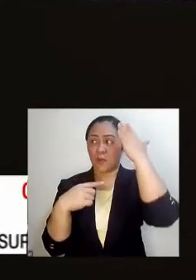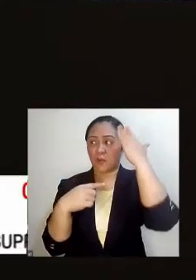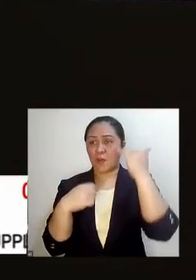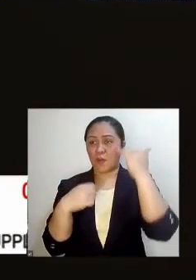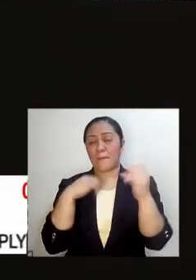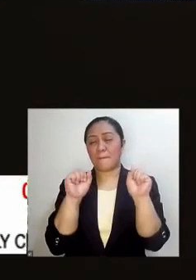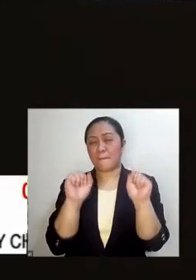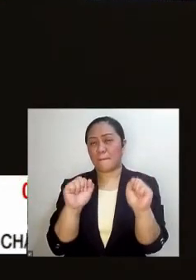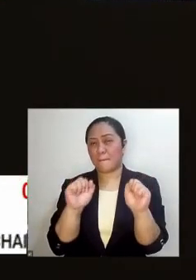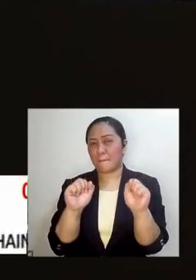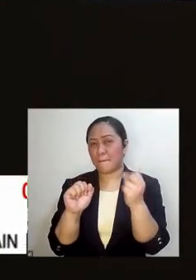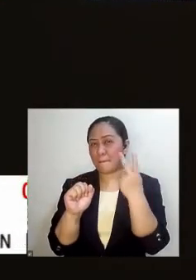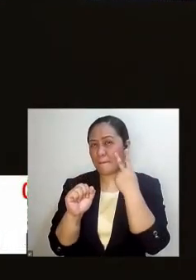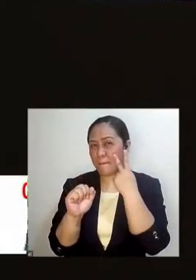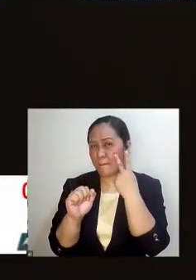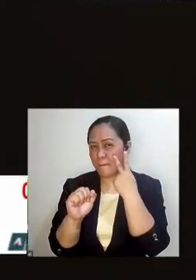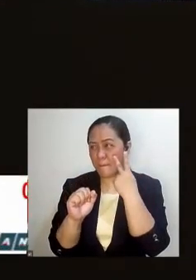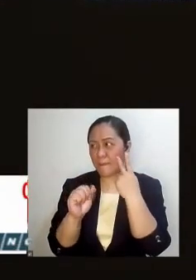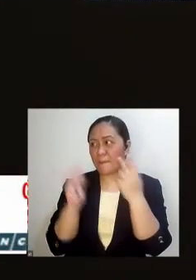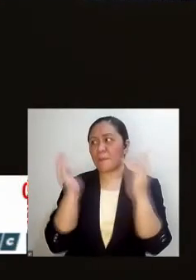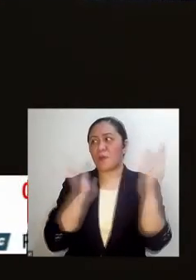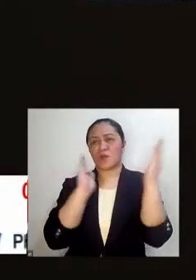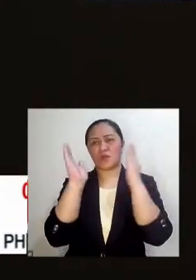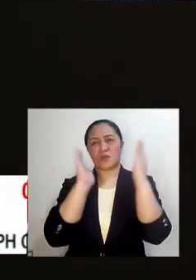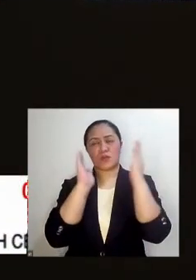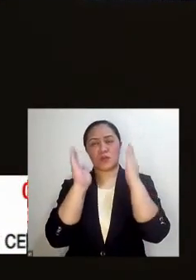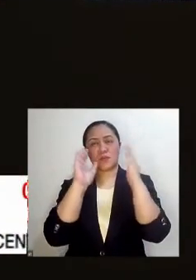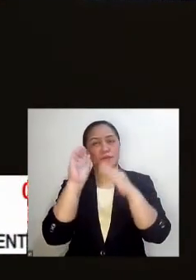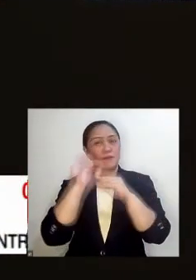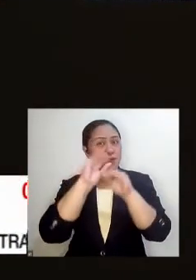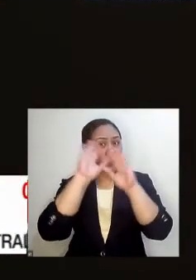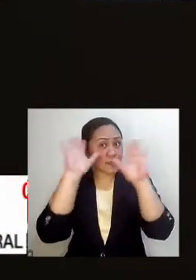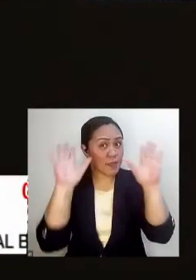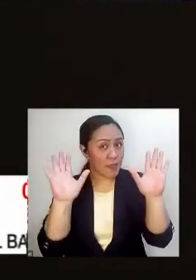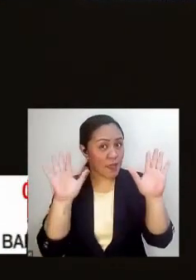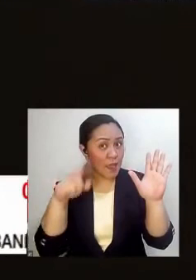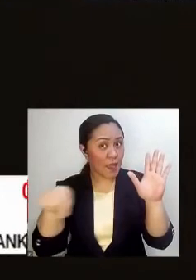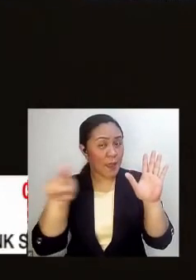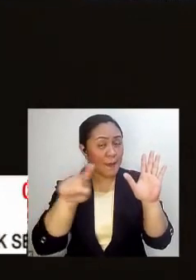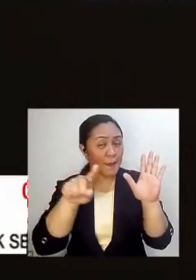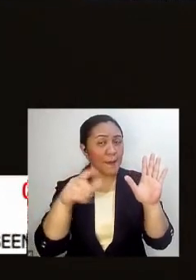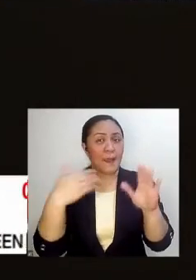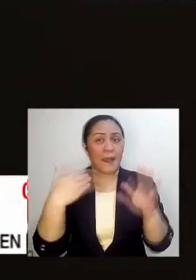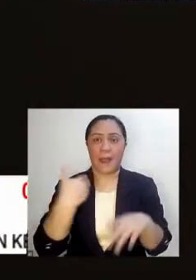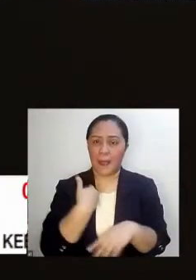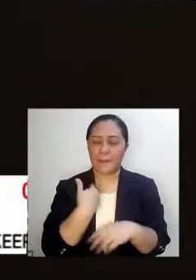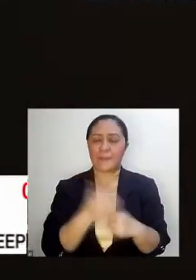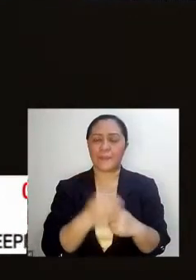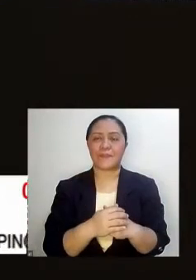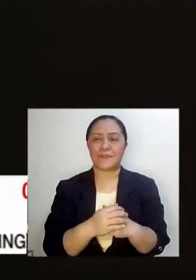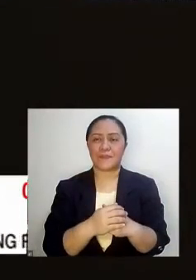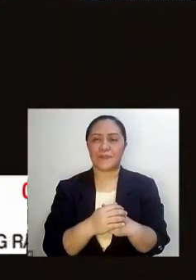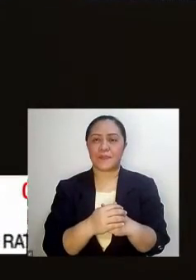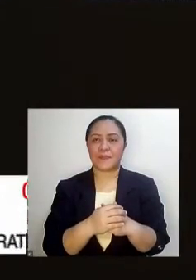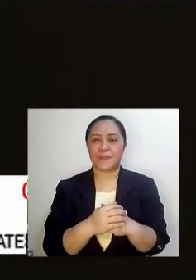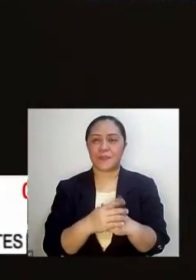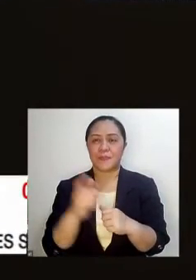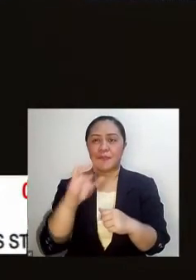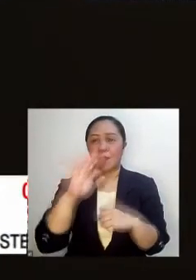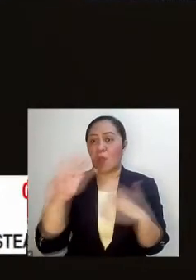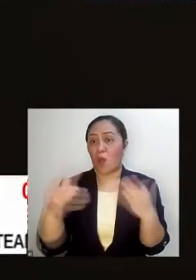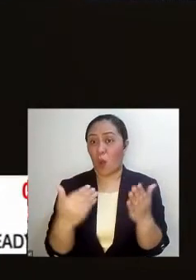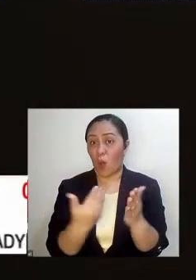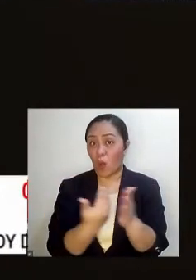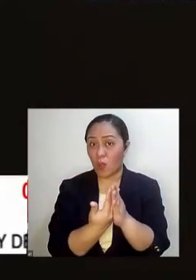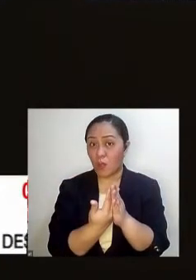really you know, service oriented. And then in terms of even you know, export of a lot of